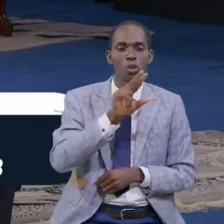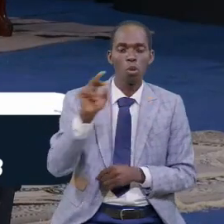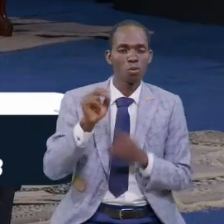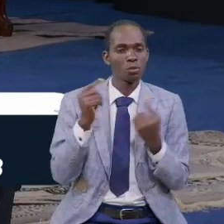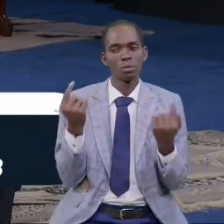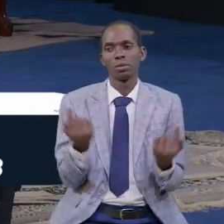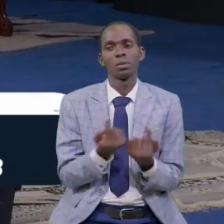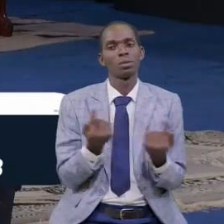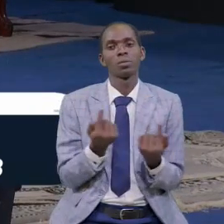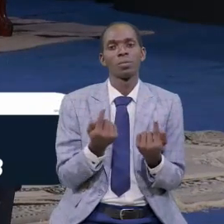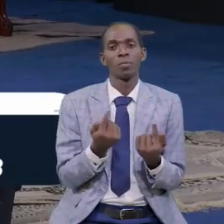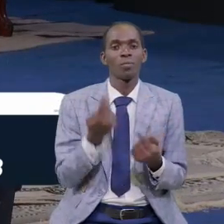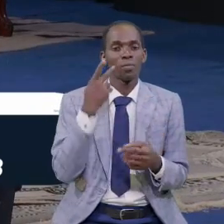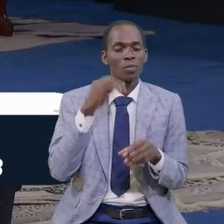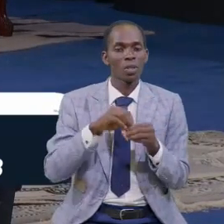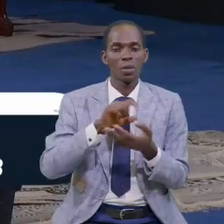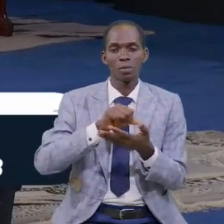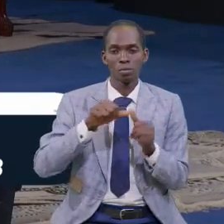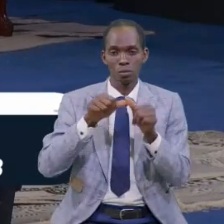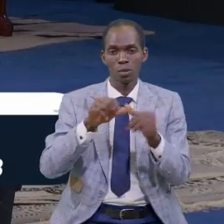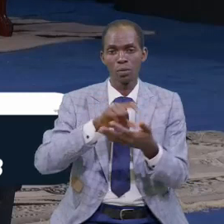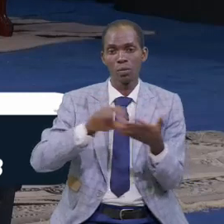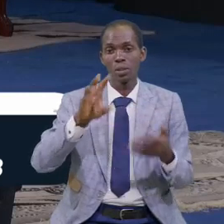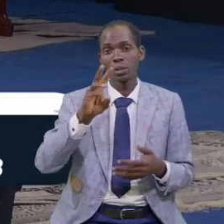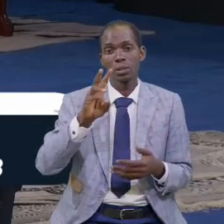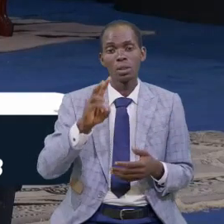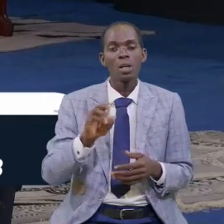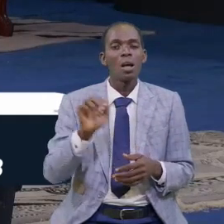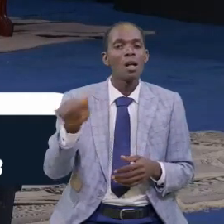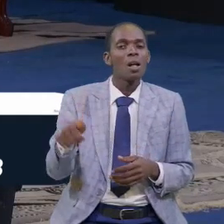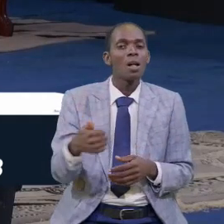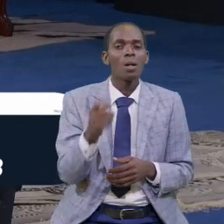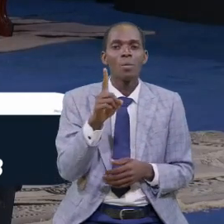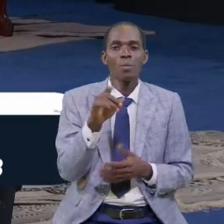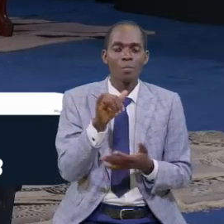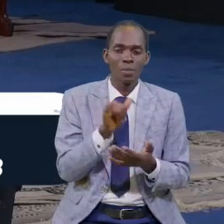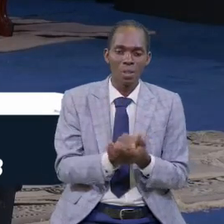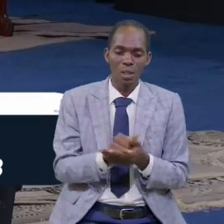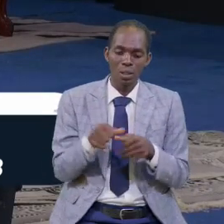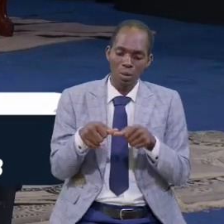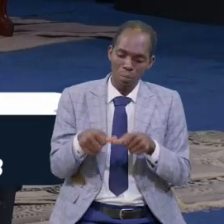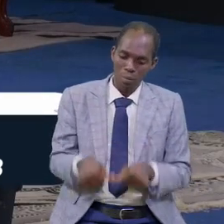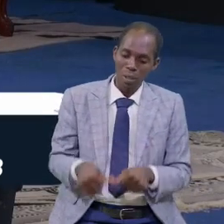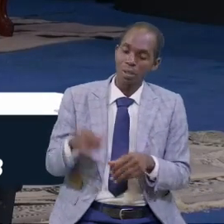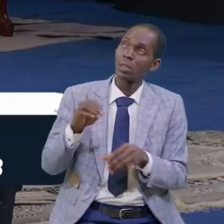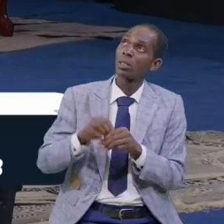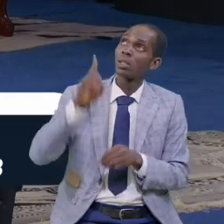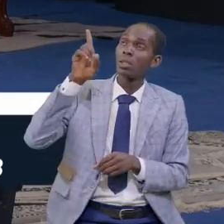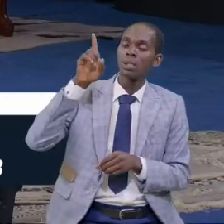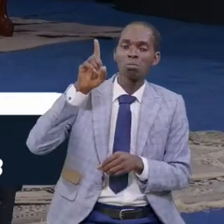In verse 6, whosoever abideth in him sinneth